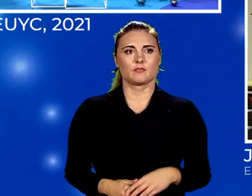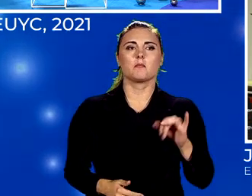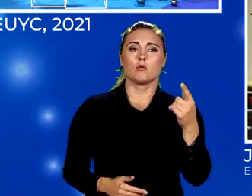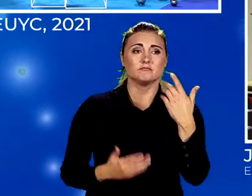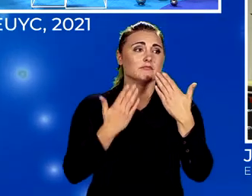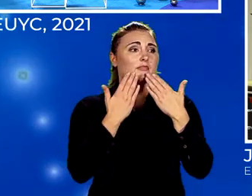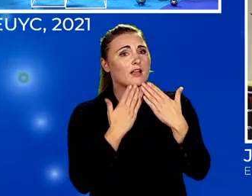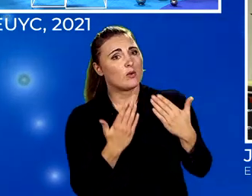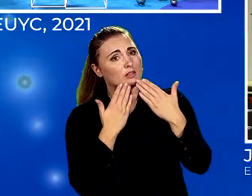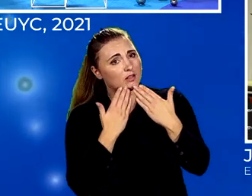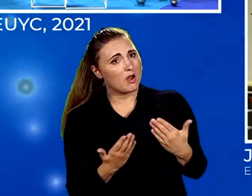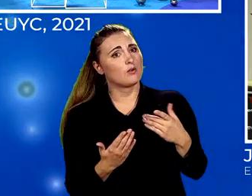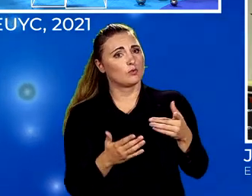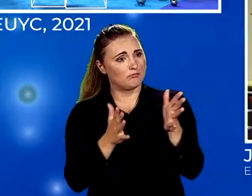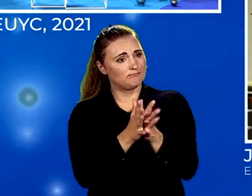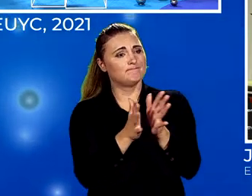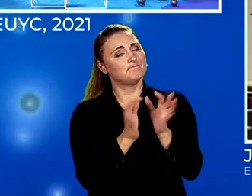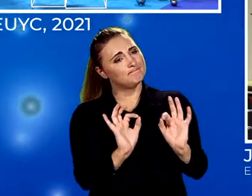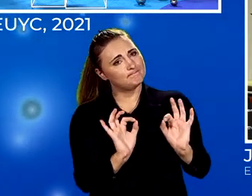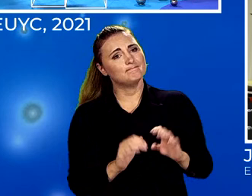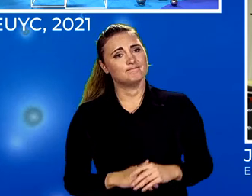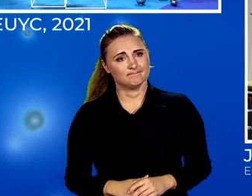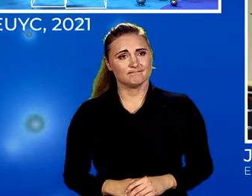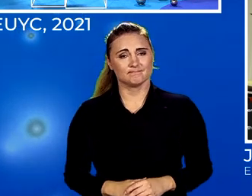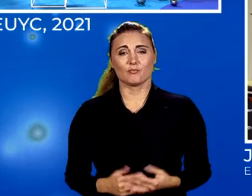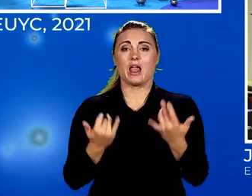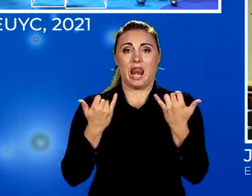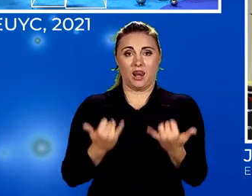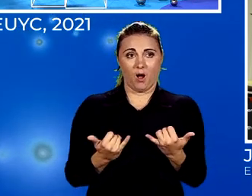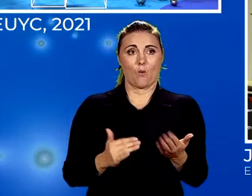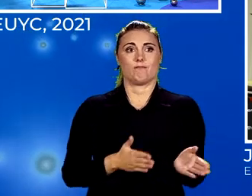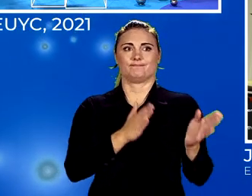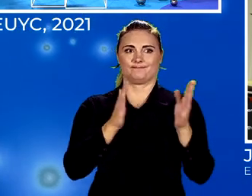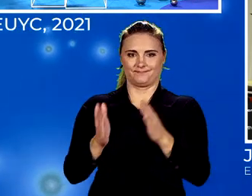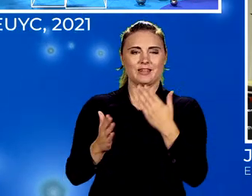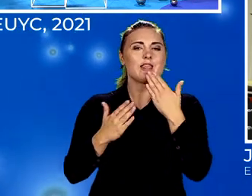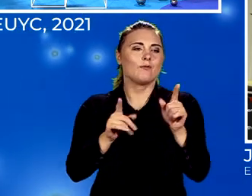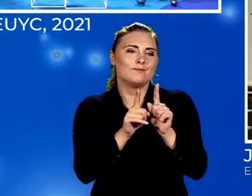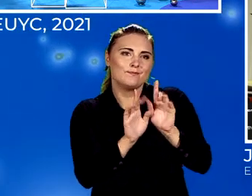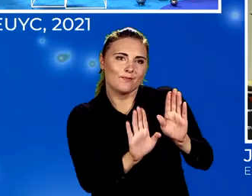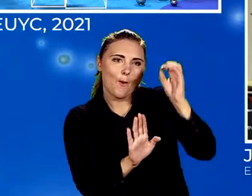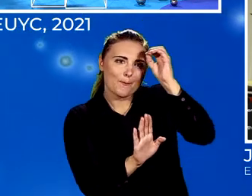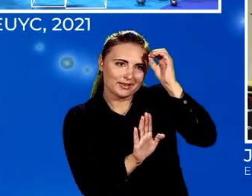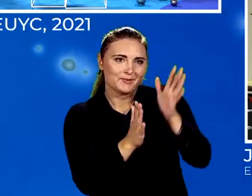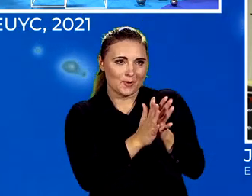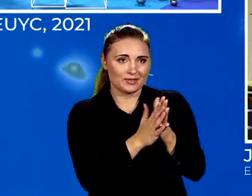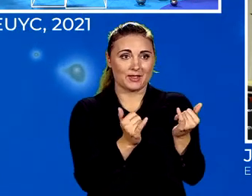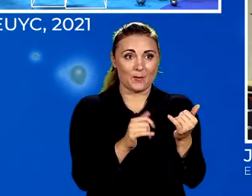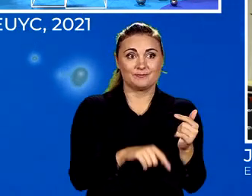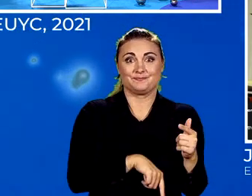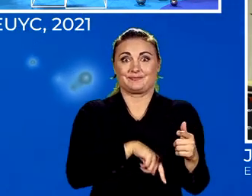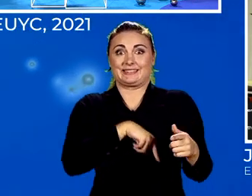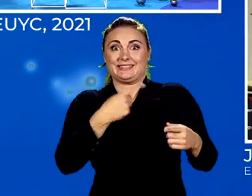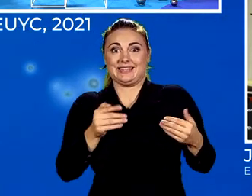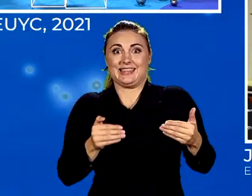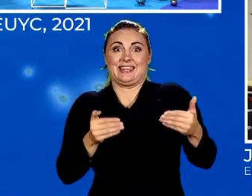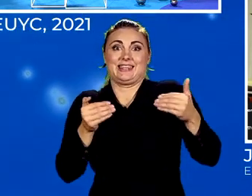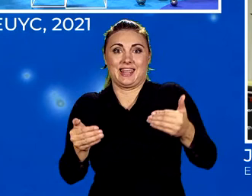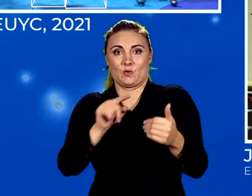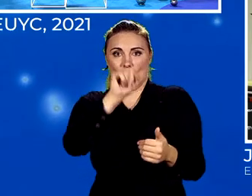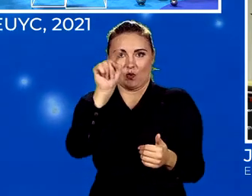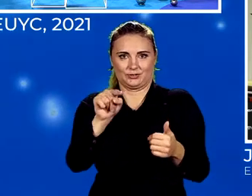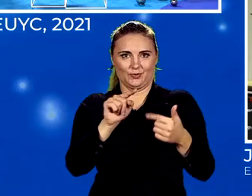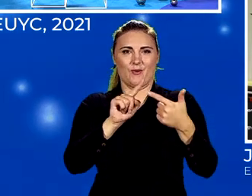space which is given there and use it with sharing your opinion. Then I will go to the next question, which was from Damian, which was very much on